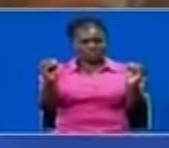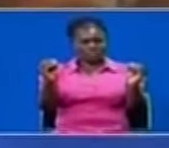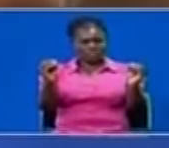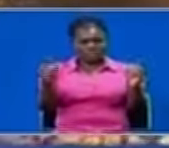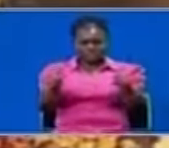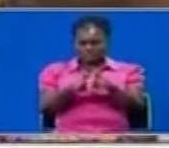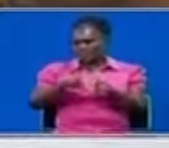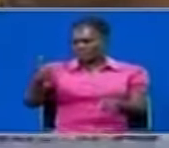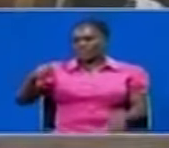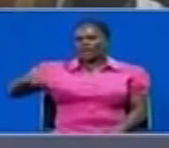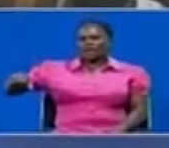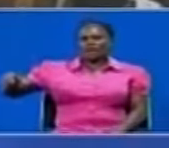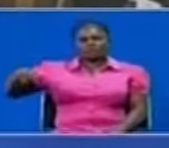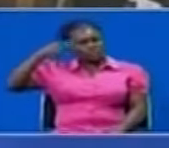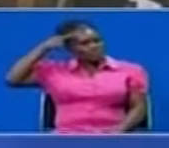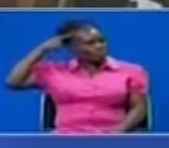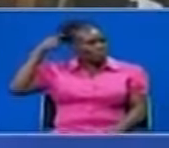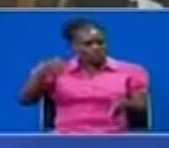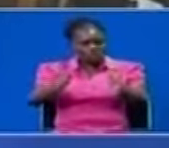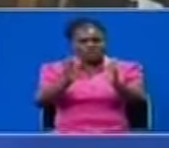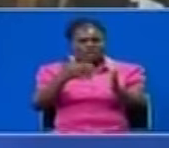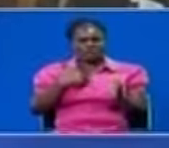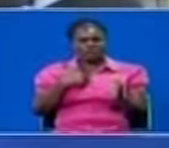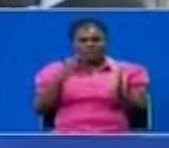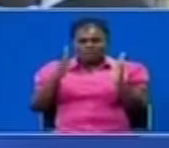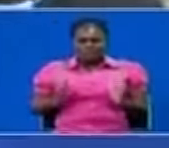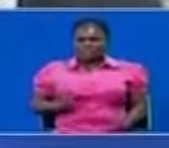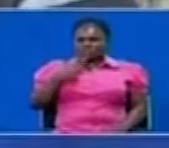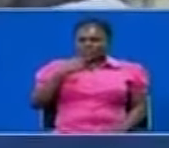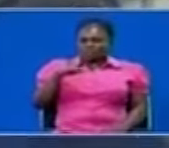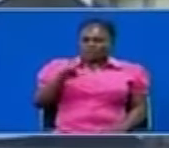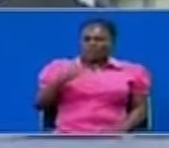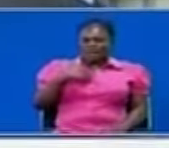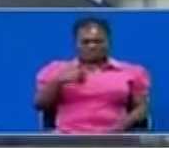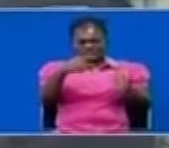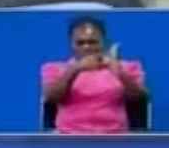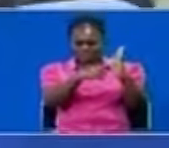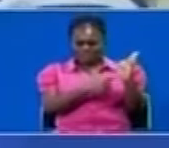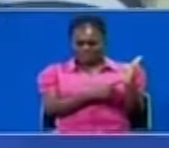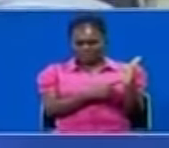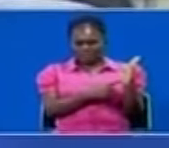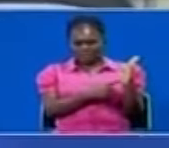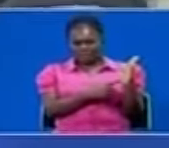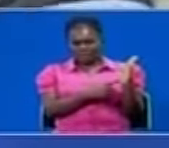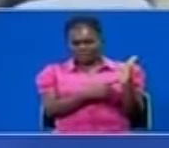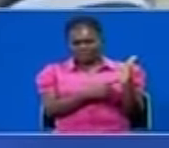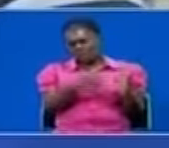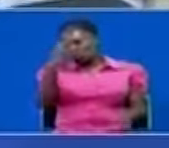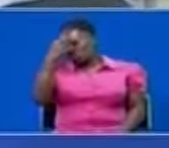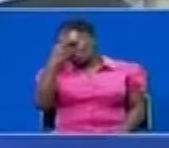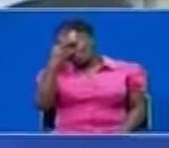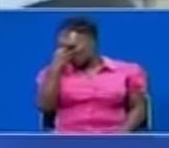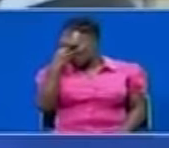Na kaunti singine, sina chengwa lami. Na Bath Ruto nasema, ati iko hivi, iko hivi. So mambo ya Ruto jamani,